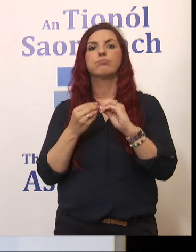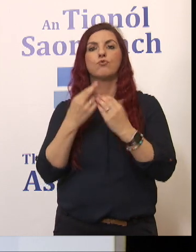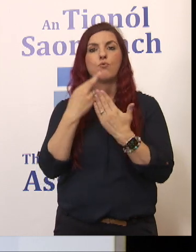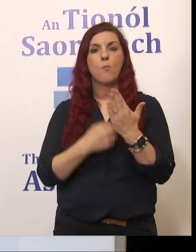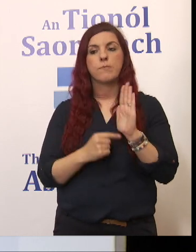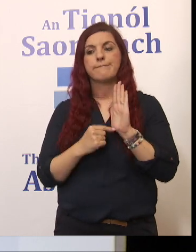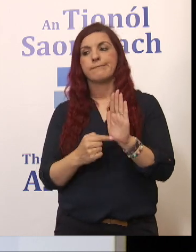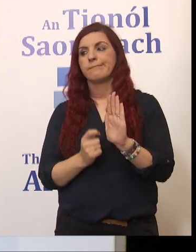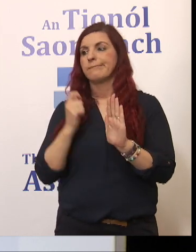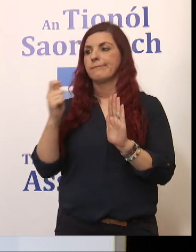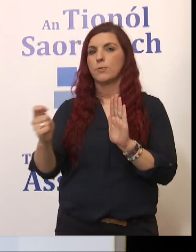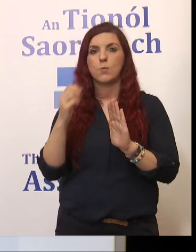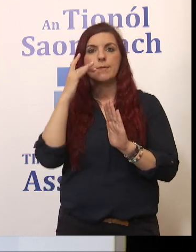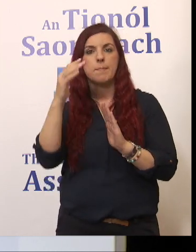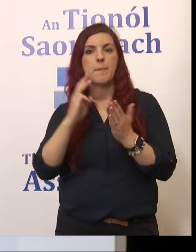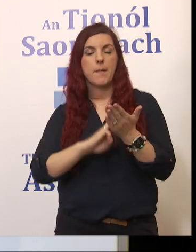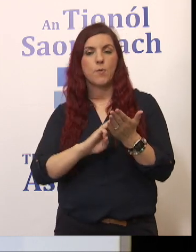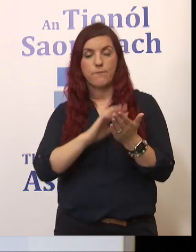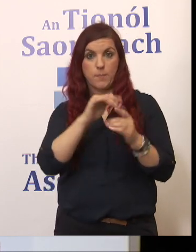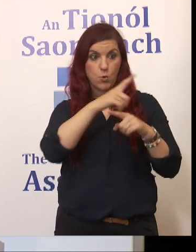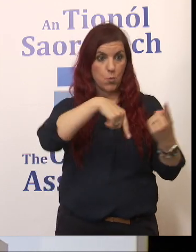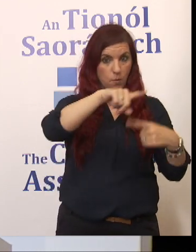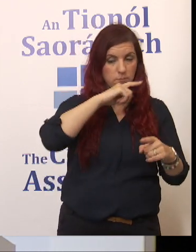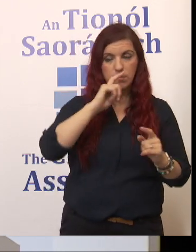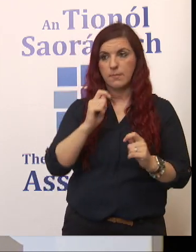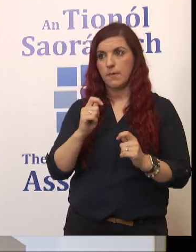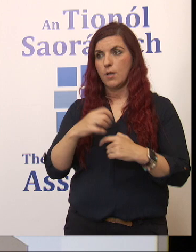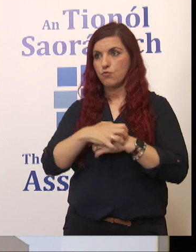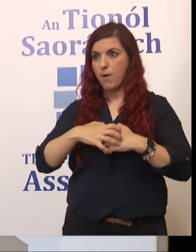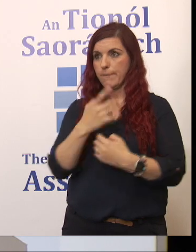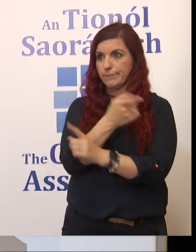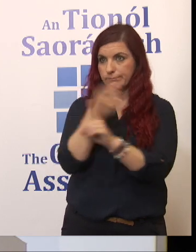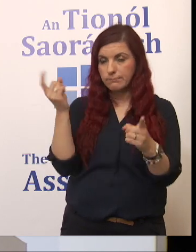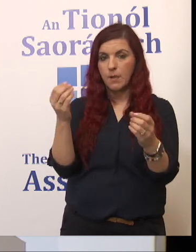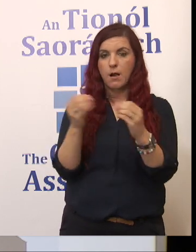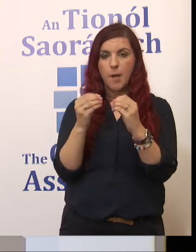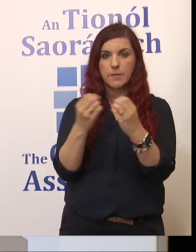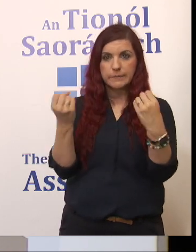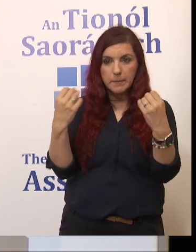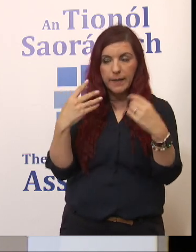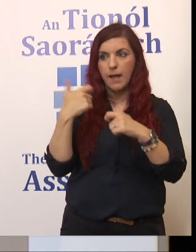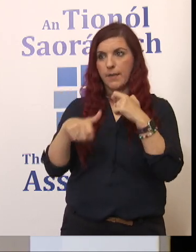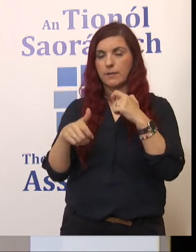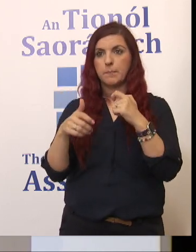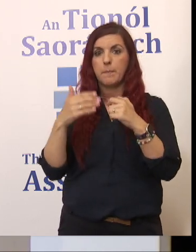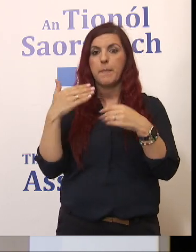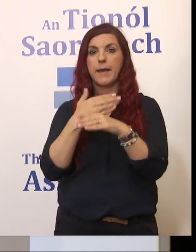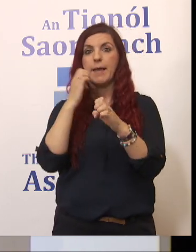Assembly from the Assembly members. We'll send those versions out. We get comments back. And eventually, by the end of